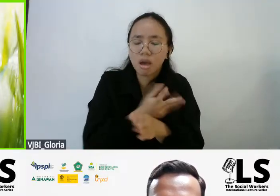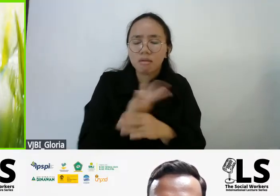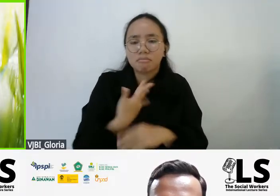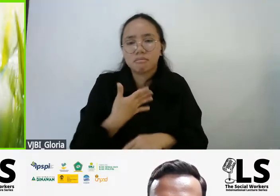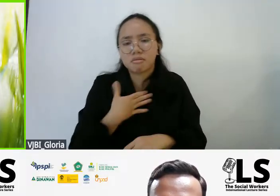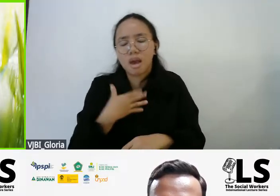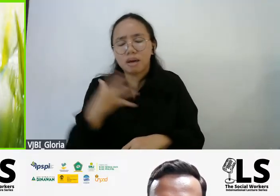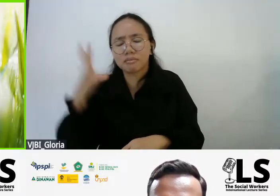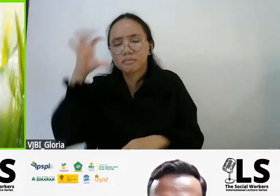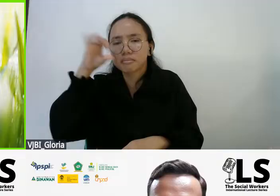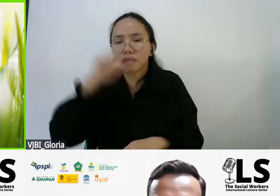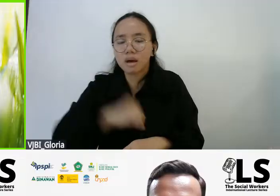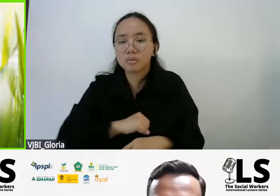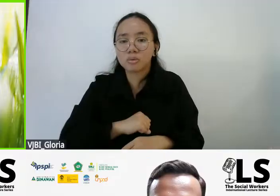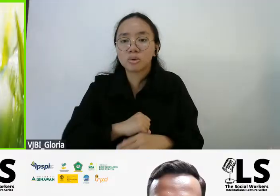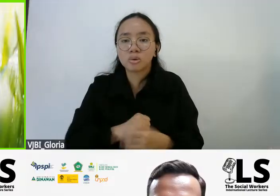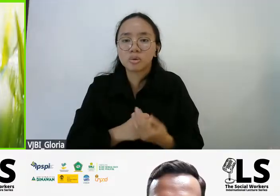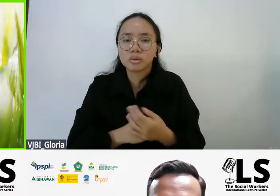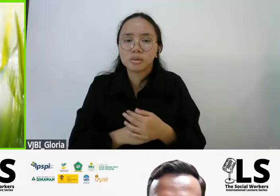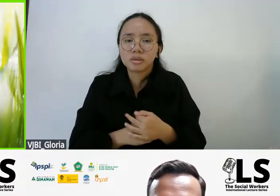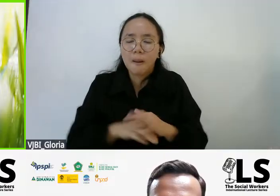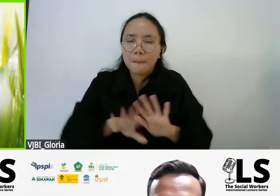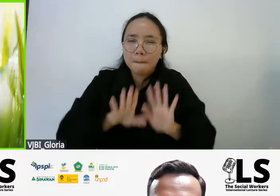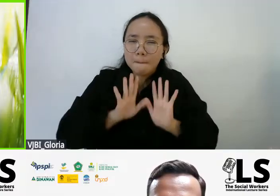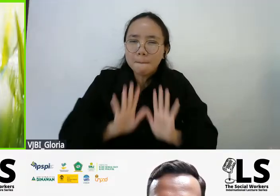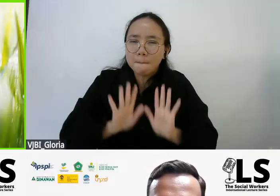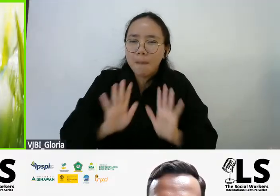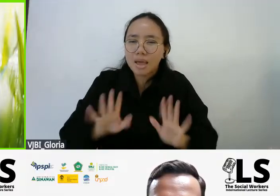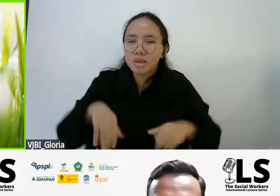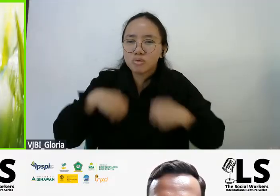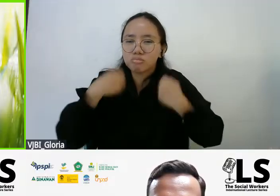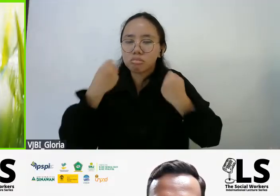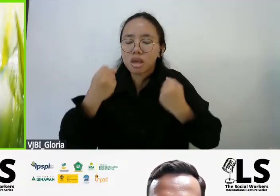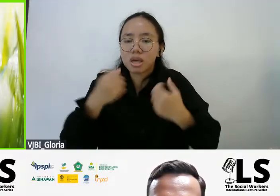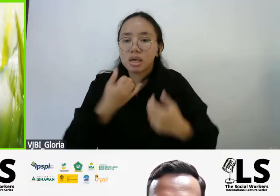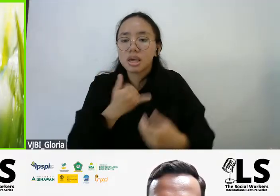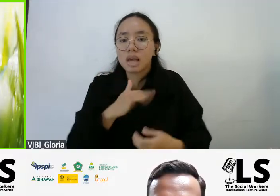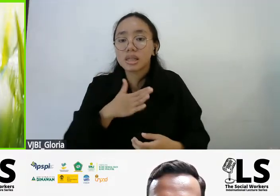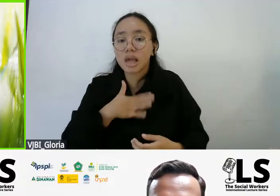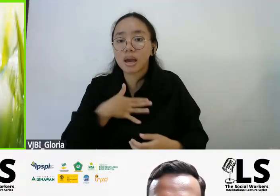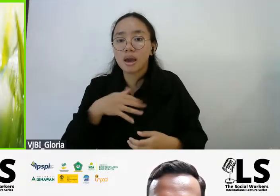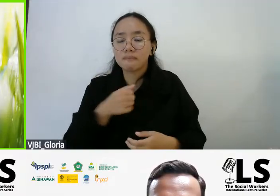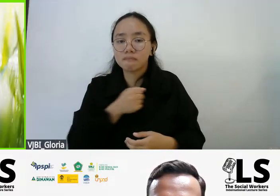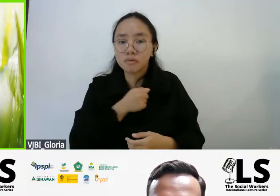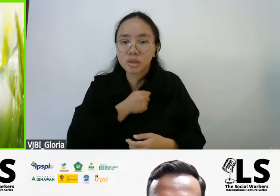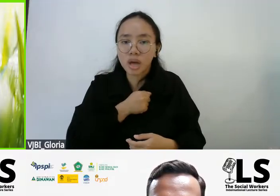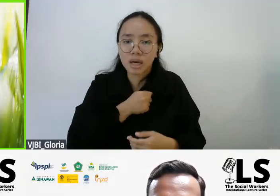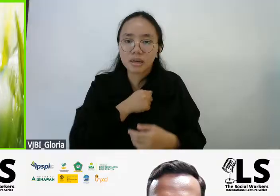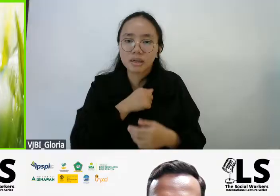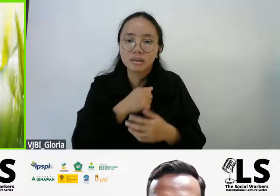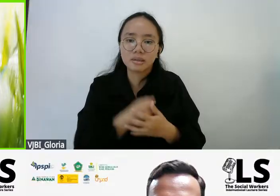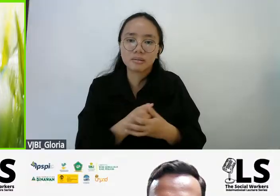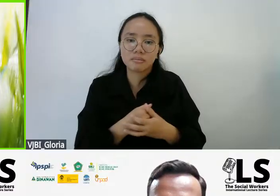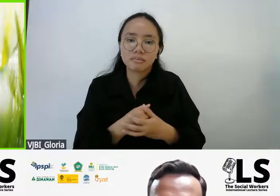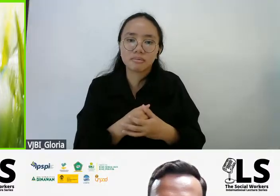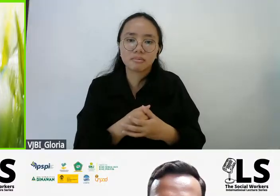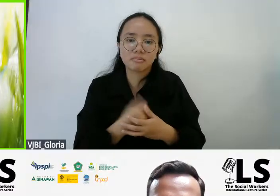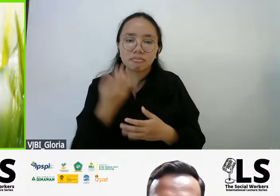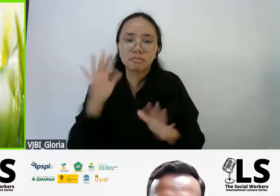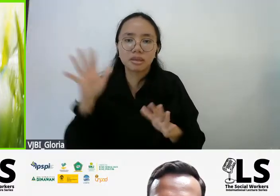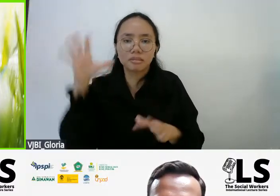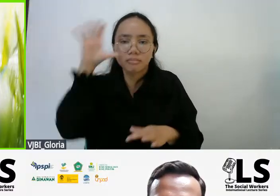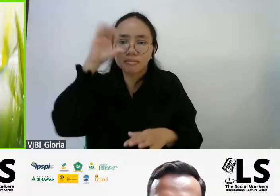I have and how much power the board has. I didn't even realize this. We are doing so many good